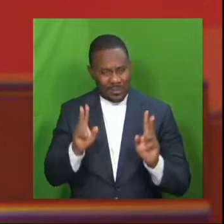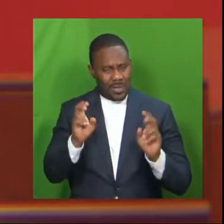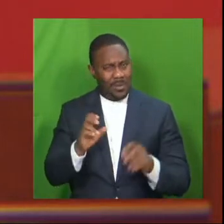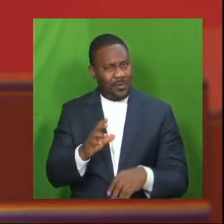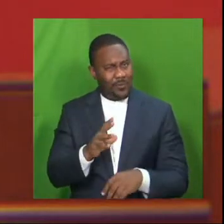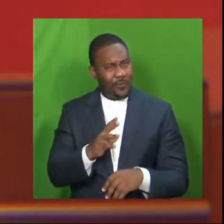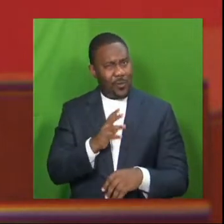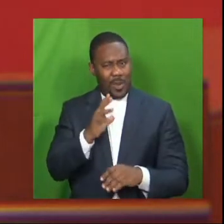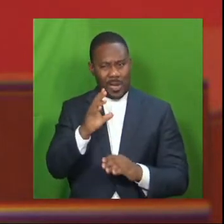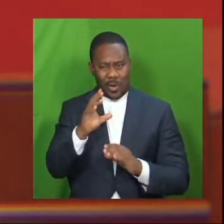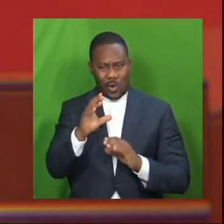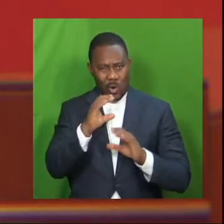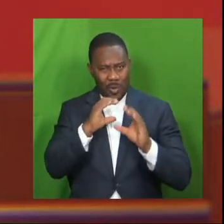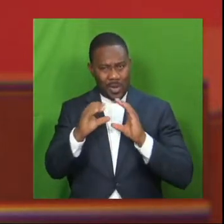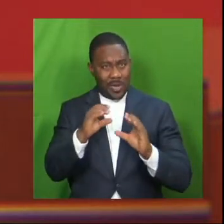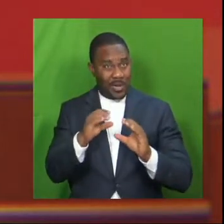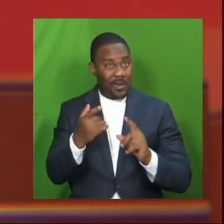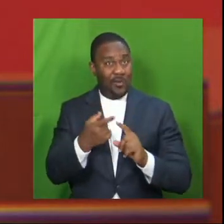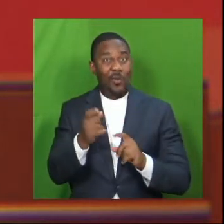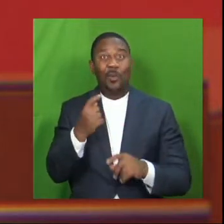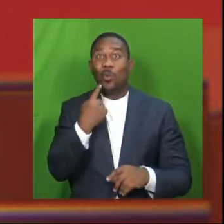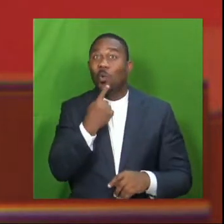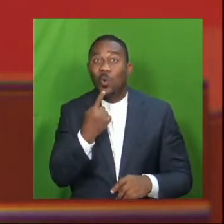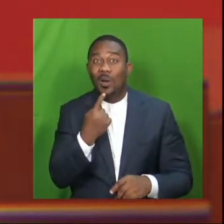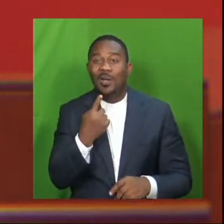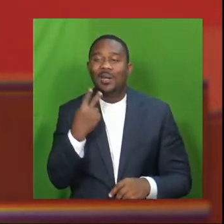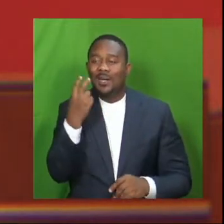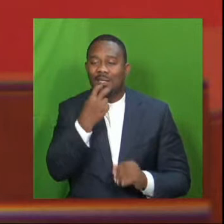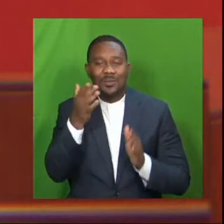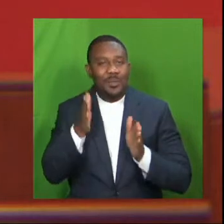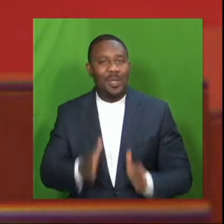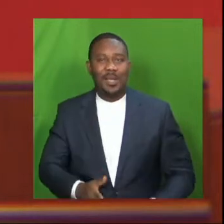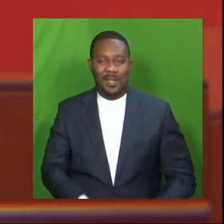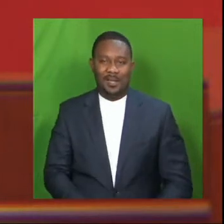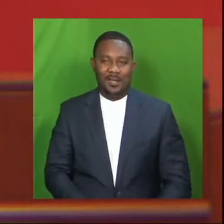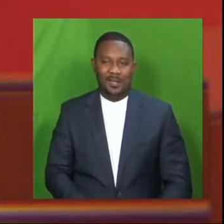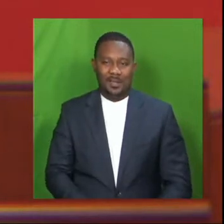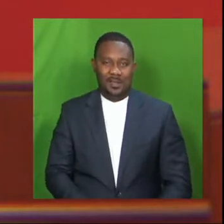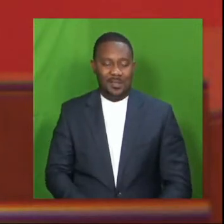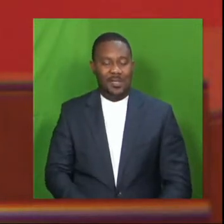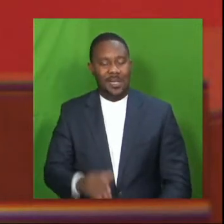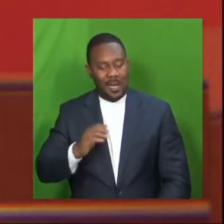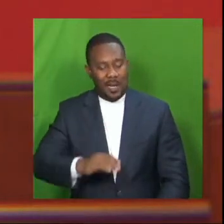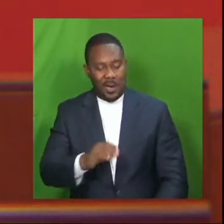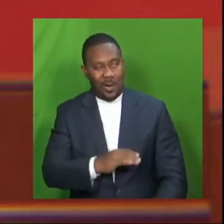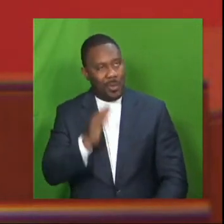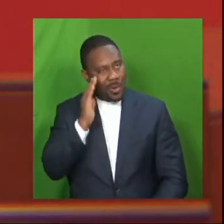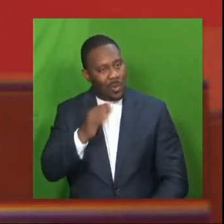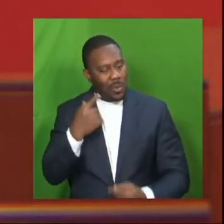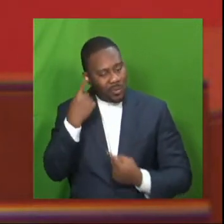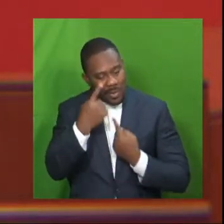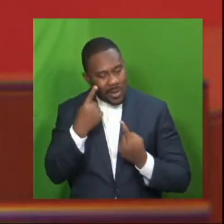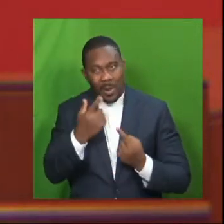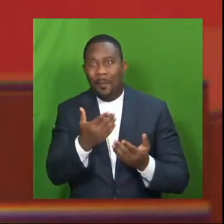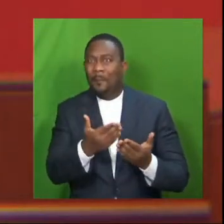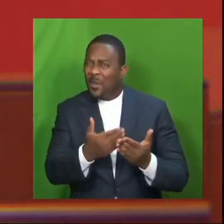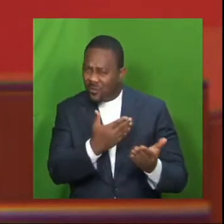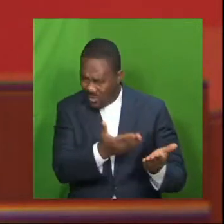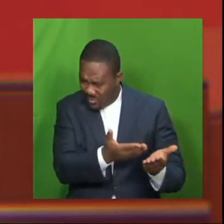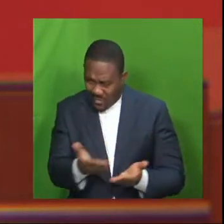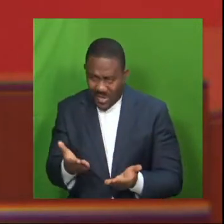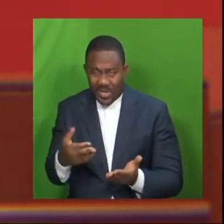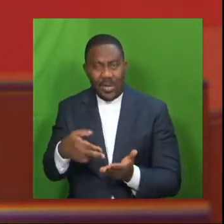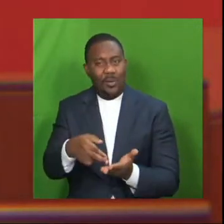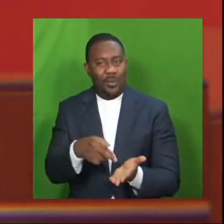Speaker, which will be taken into consideration by the committee and submitted to the House.